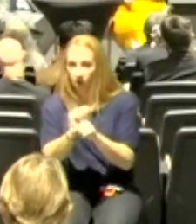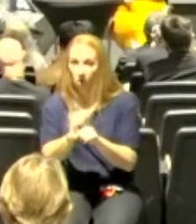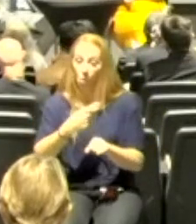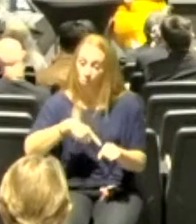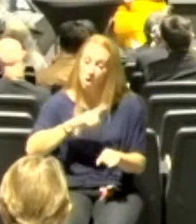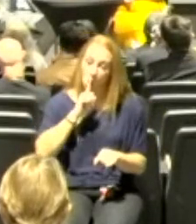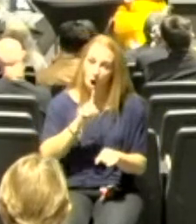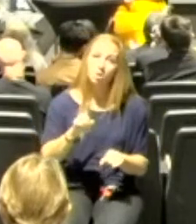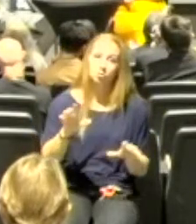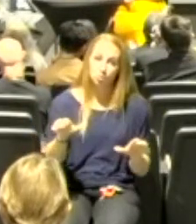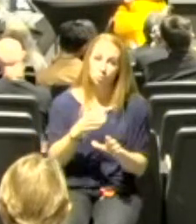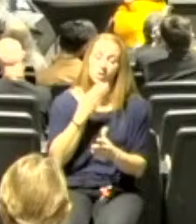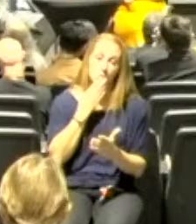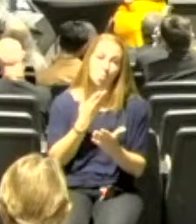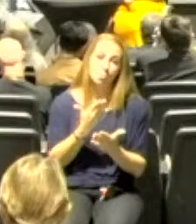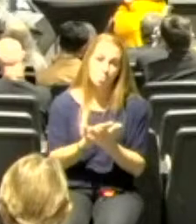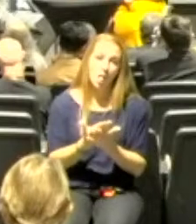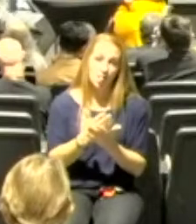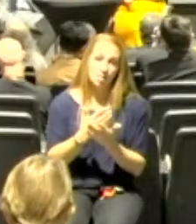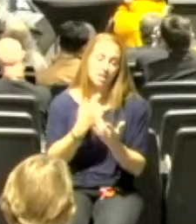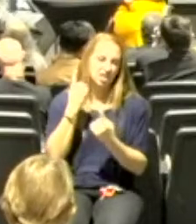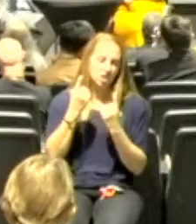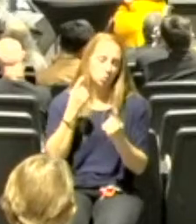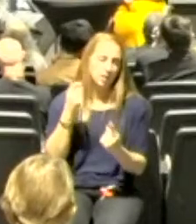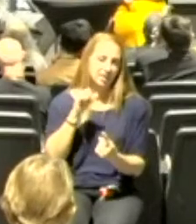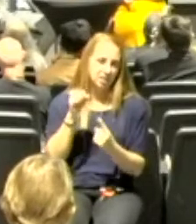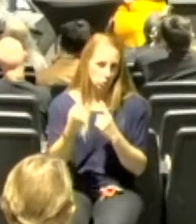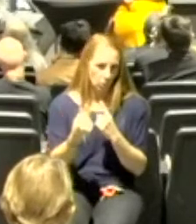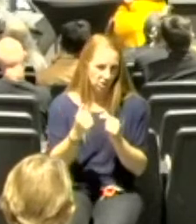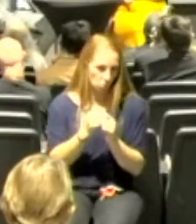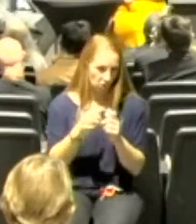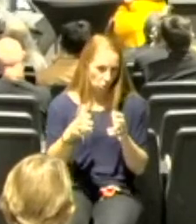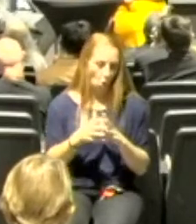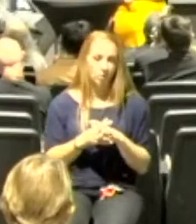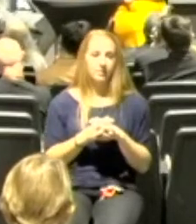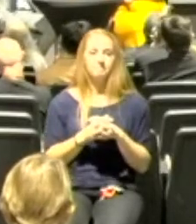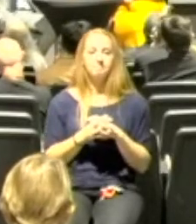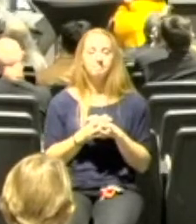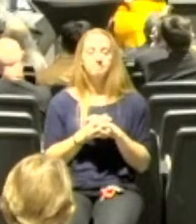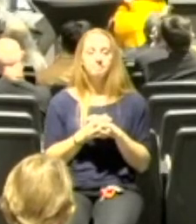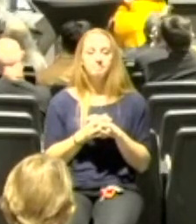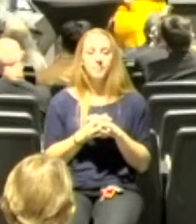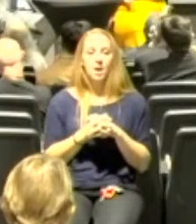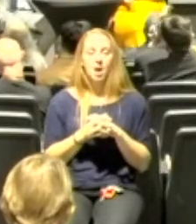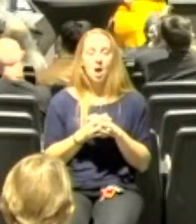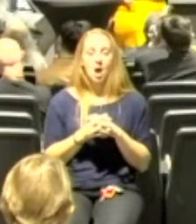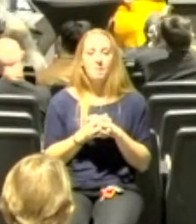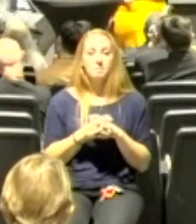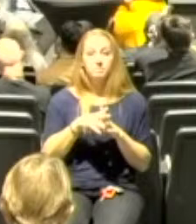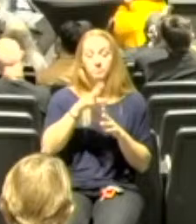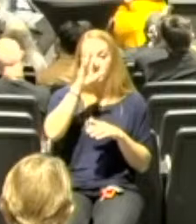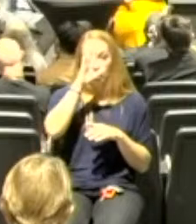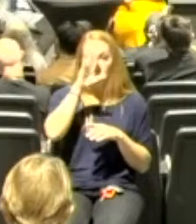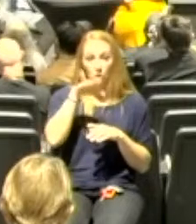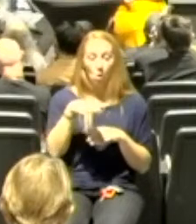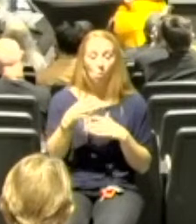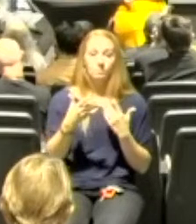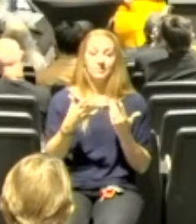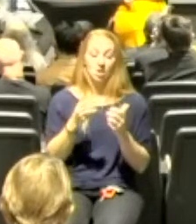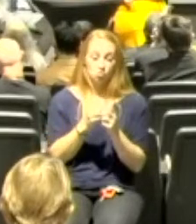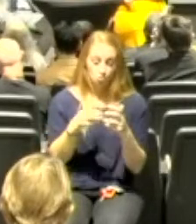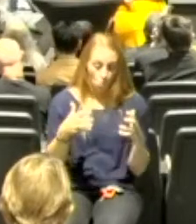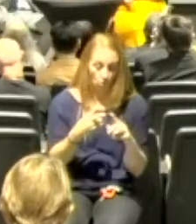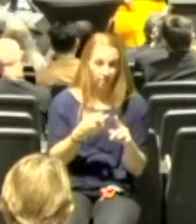to do under the circumstances with our overall growth. And, you know, and looking at where that growth is coming